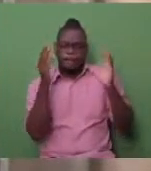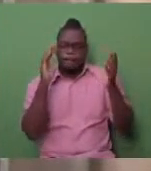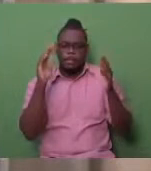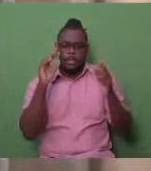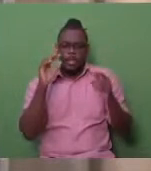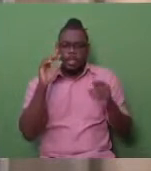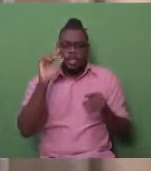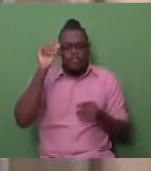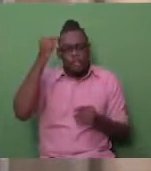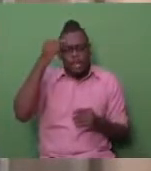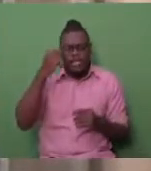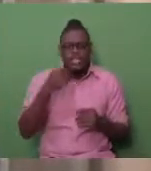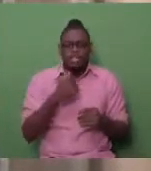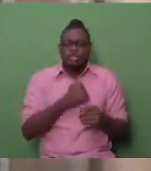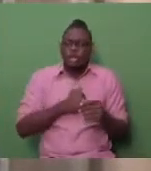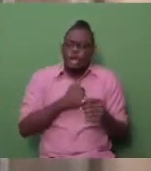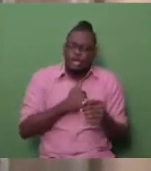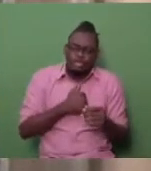hand.